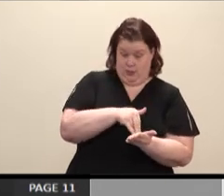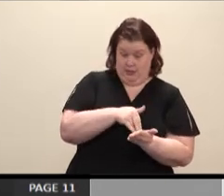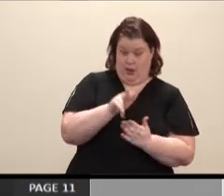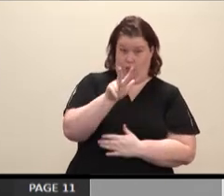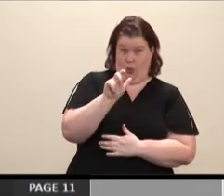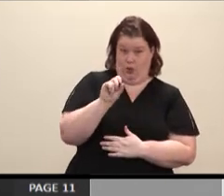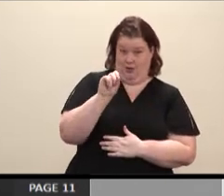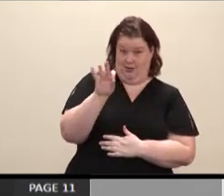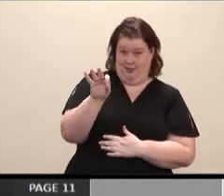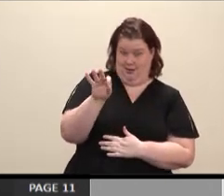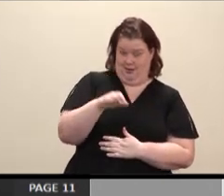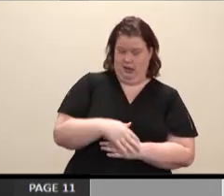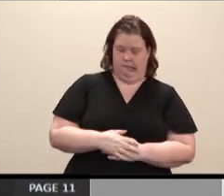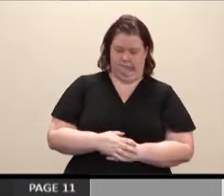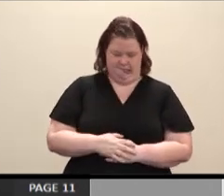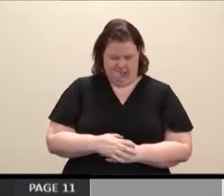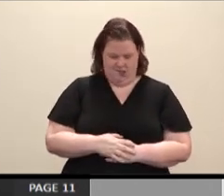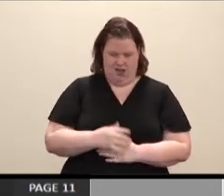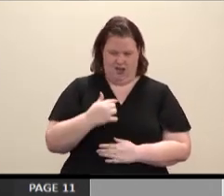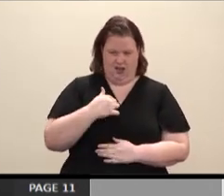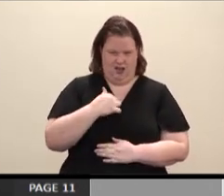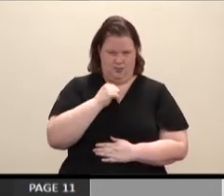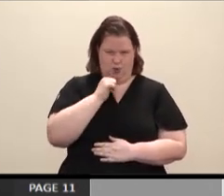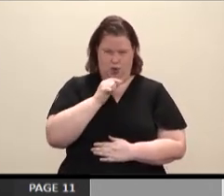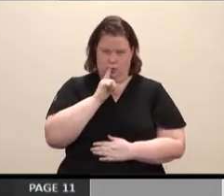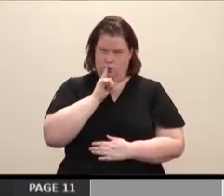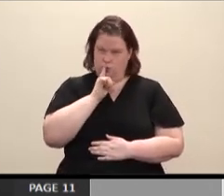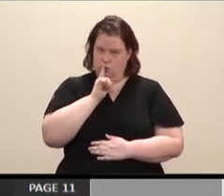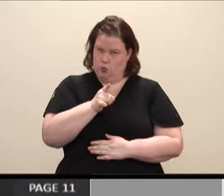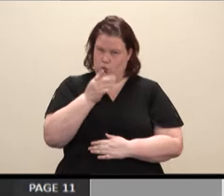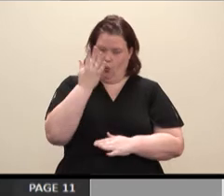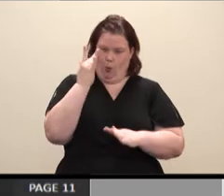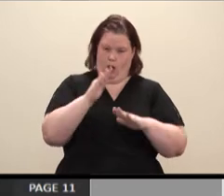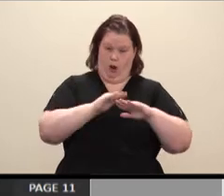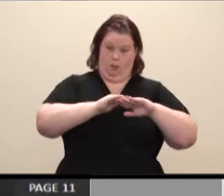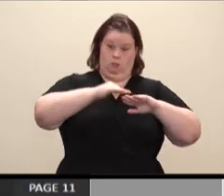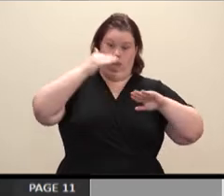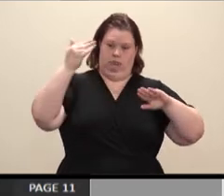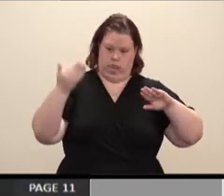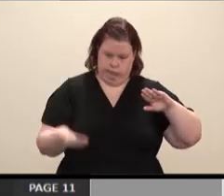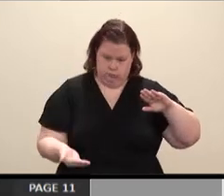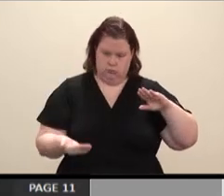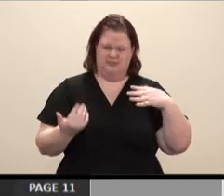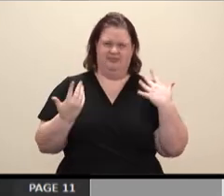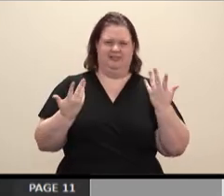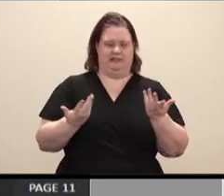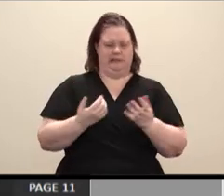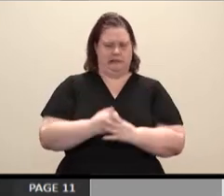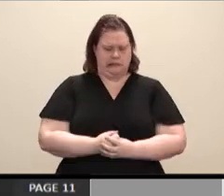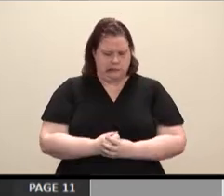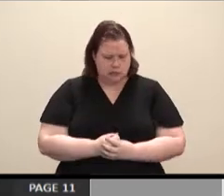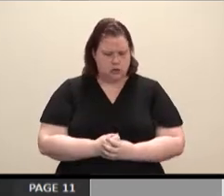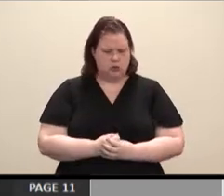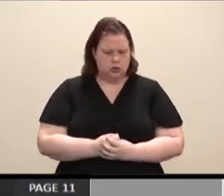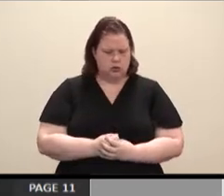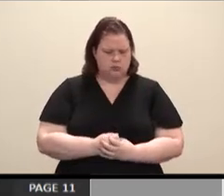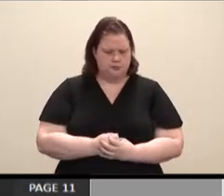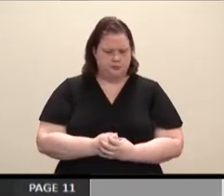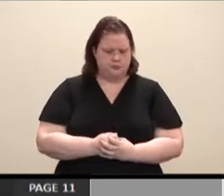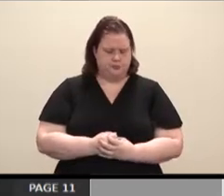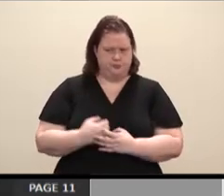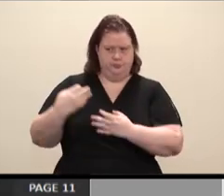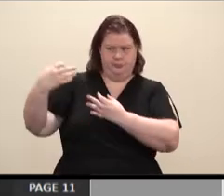12,309. I'm not quite sure what that is, why they have decreased it so much at this point. There's not a